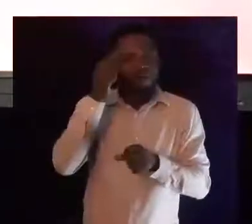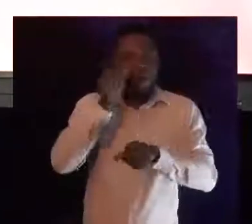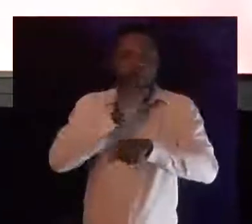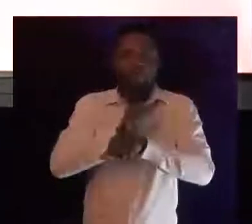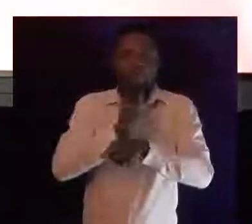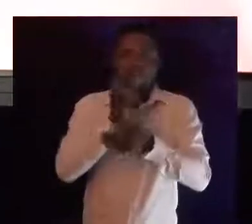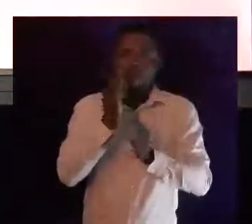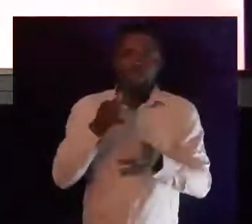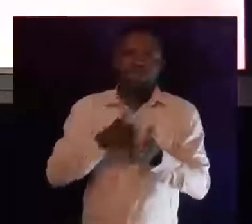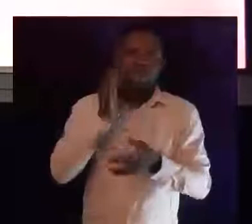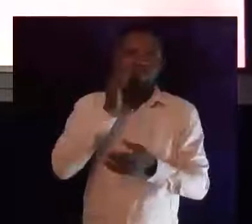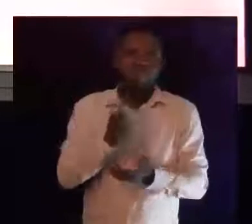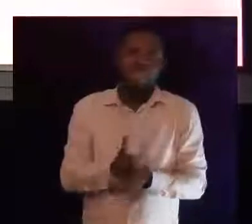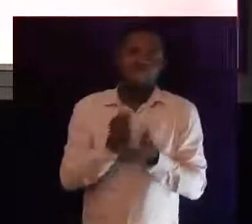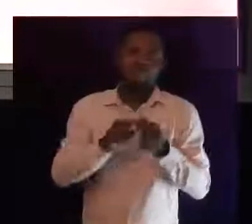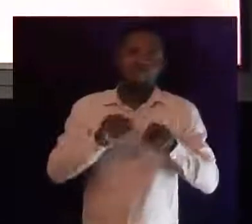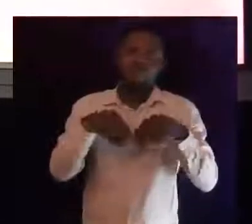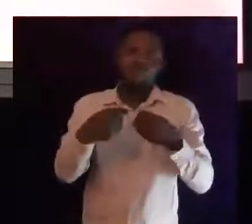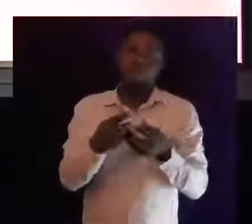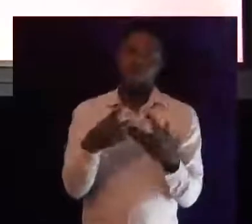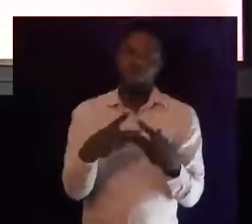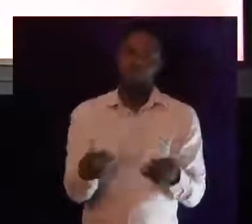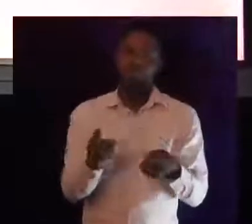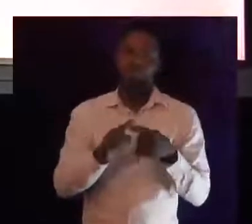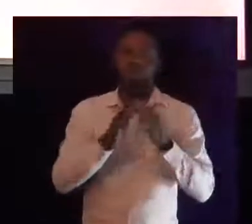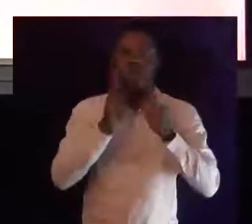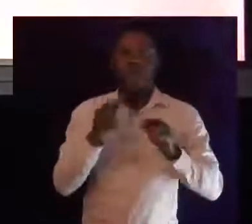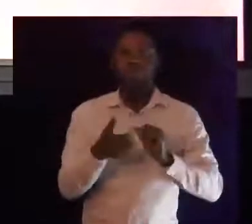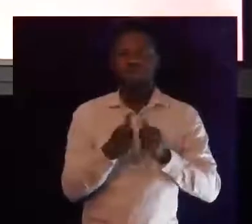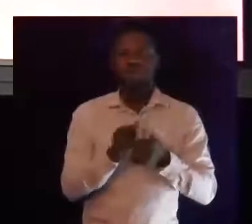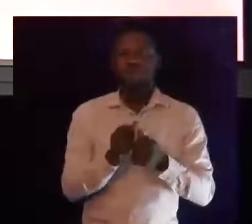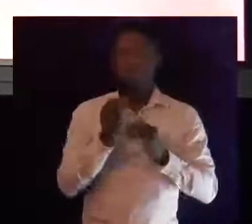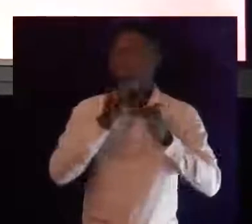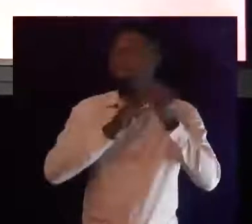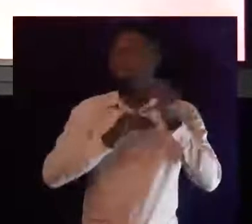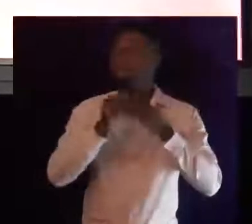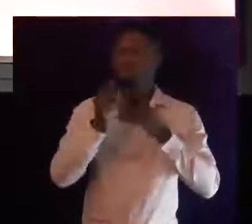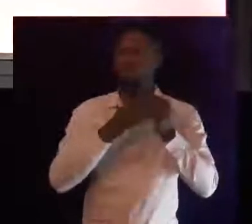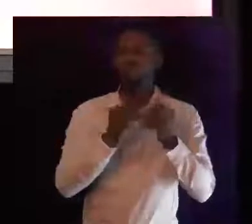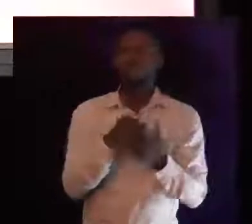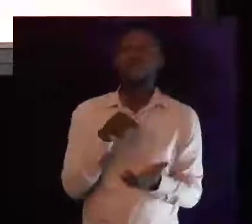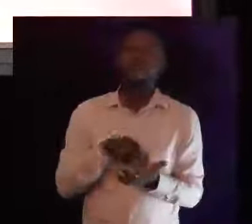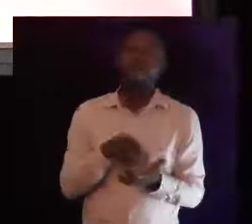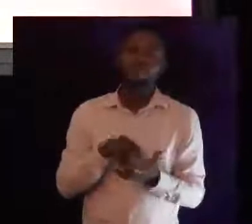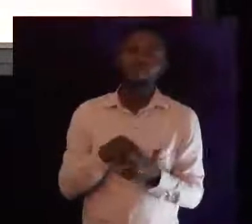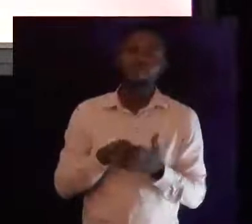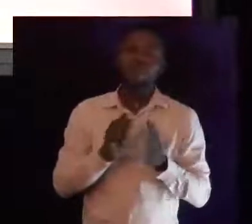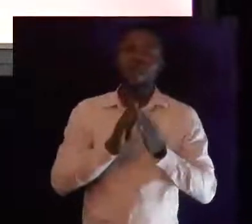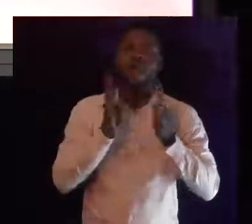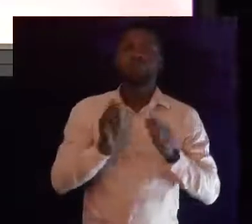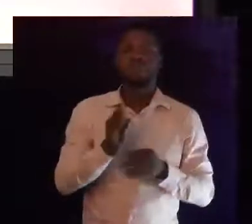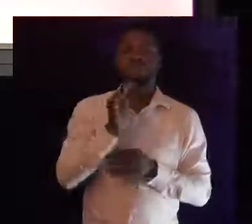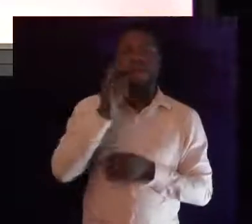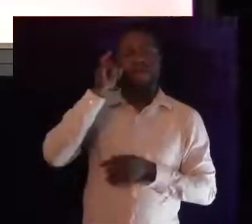for workers, it will help to provide solution to housing shortages. Next is building affordable houses